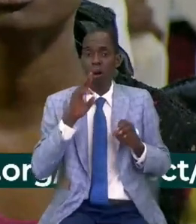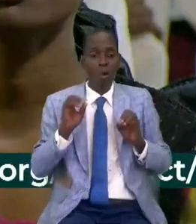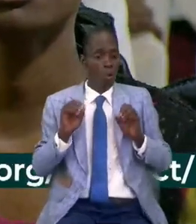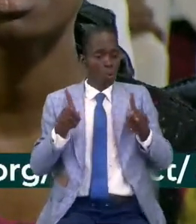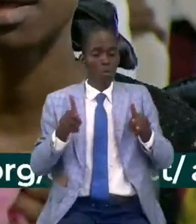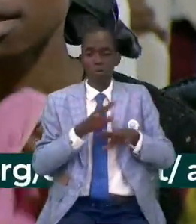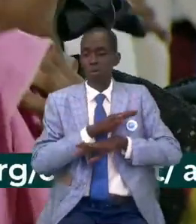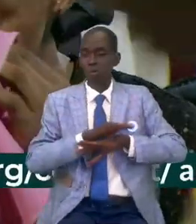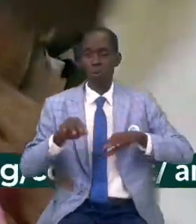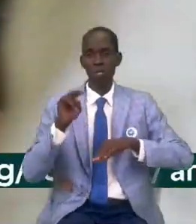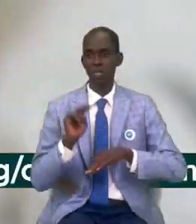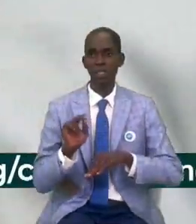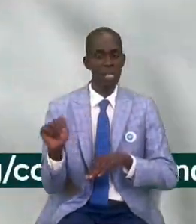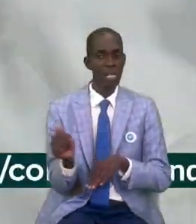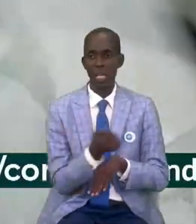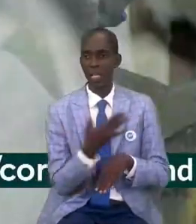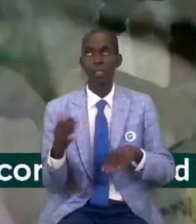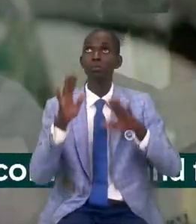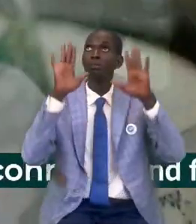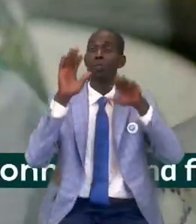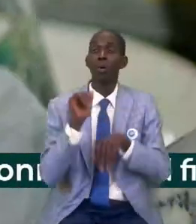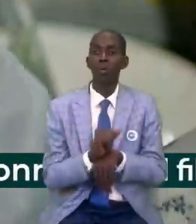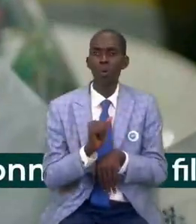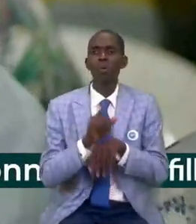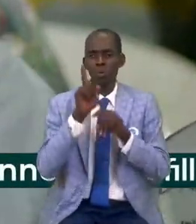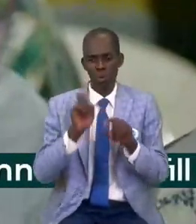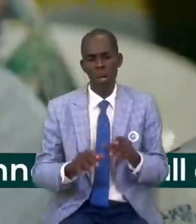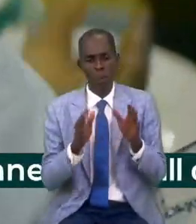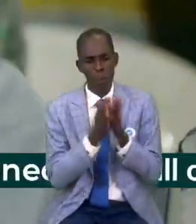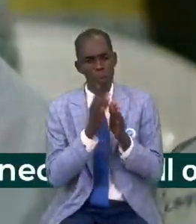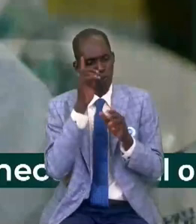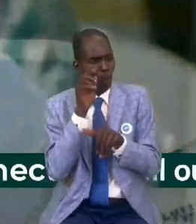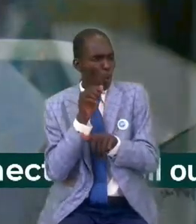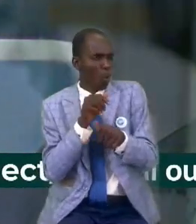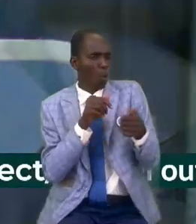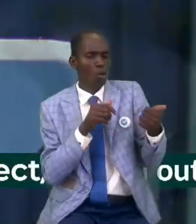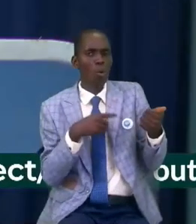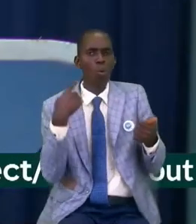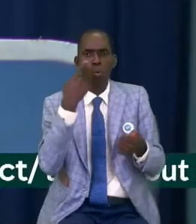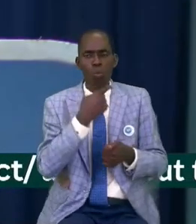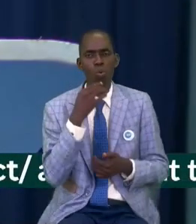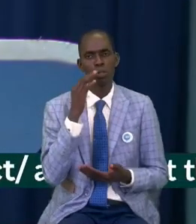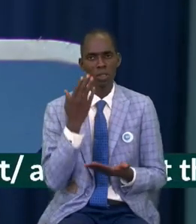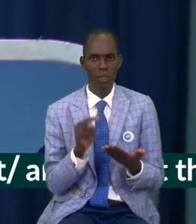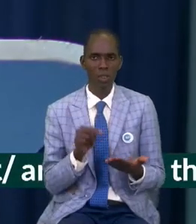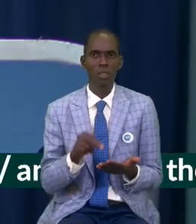are true, indicate. I want the supervisors to let me know how far we have gone.